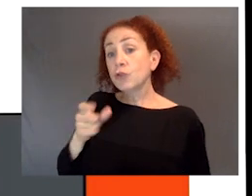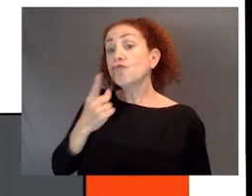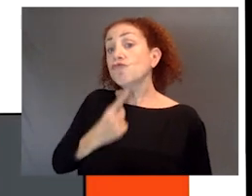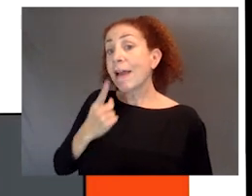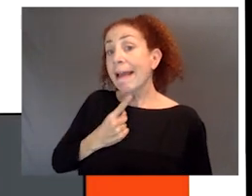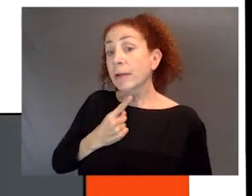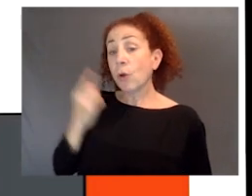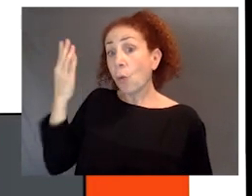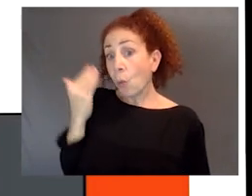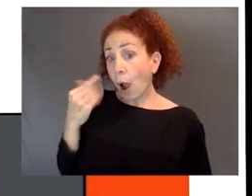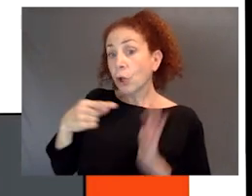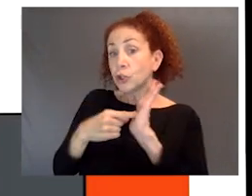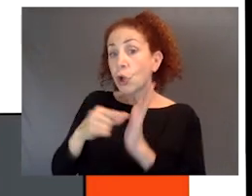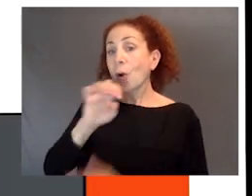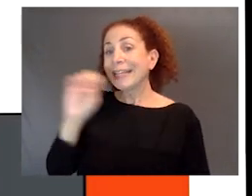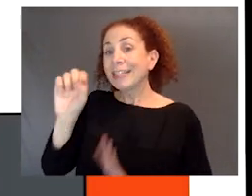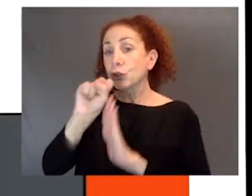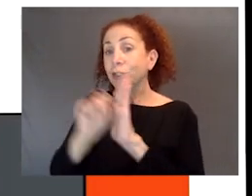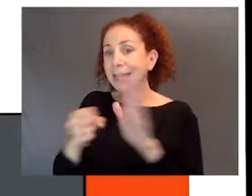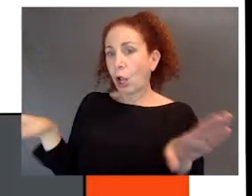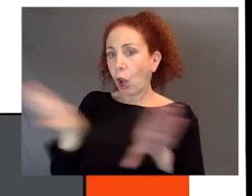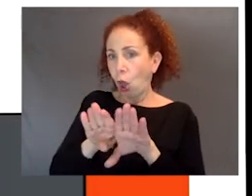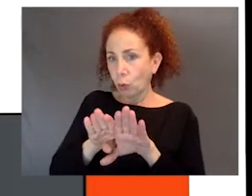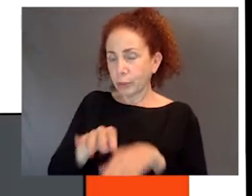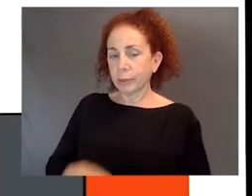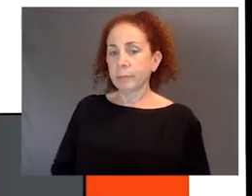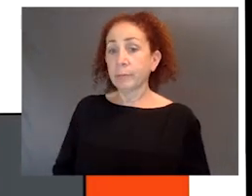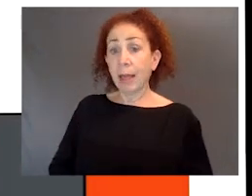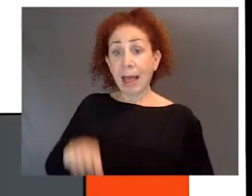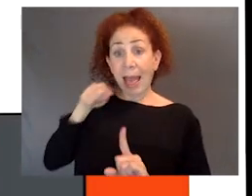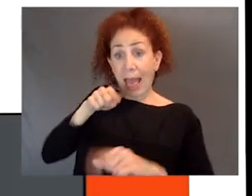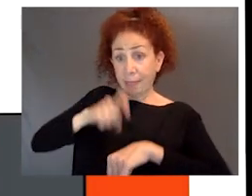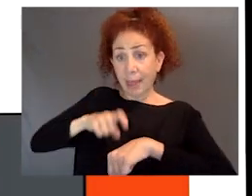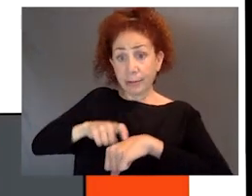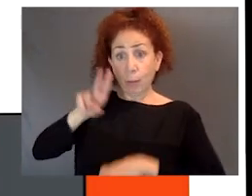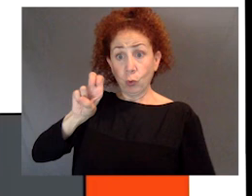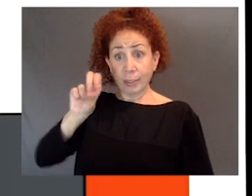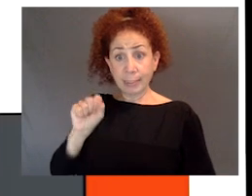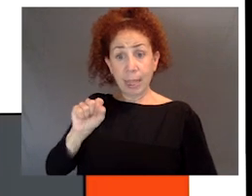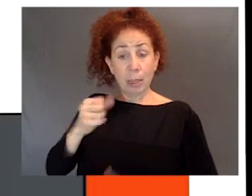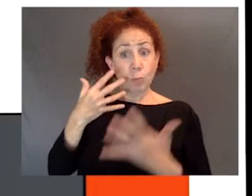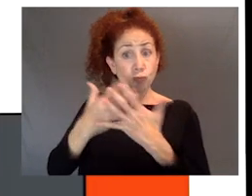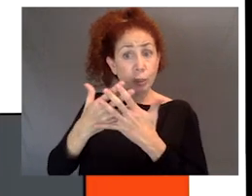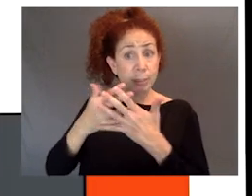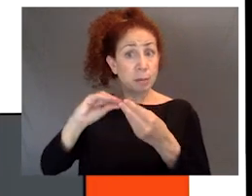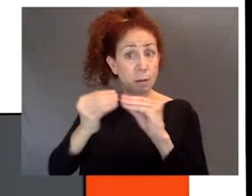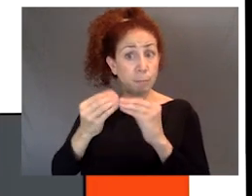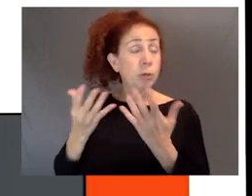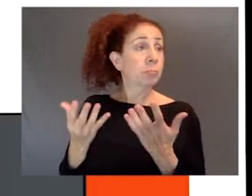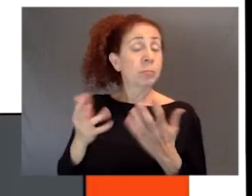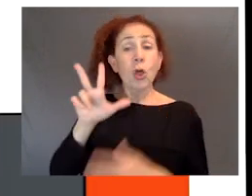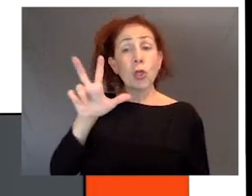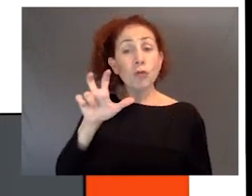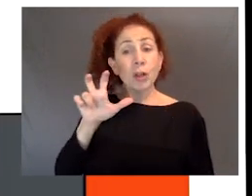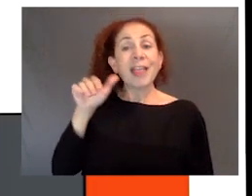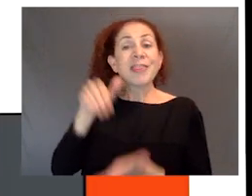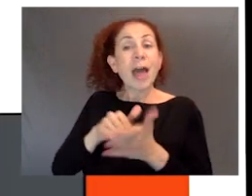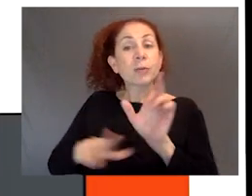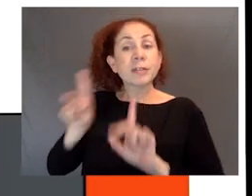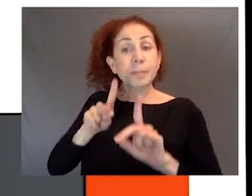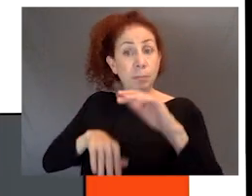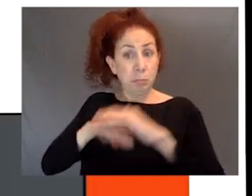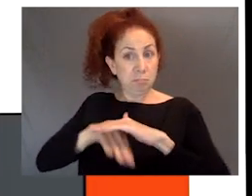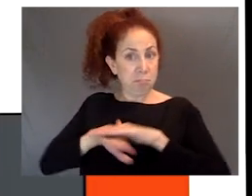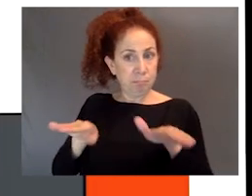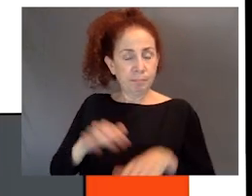which signifies when Eastern State was closed. At that time, the United States prison population included 300,000